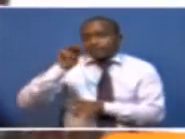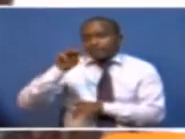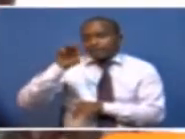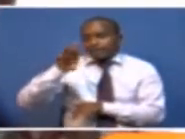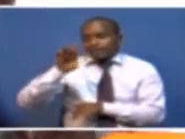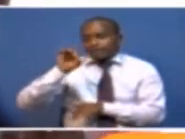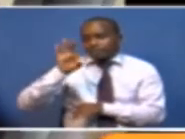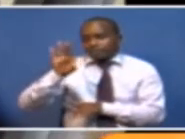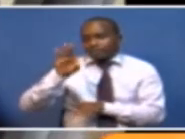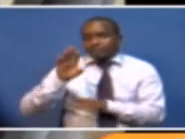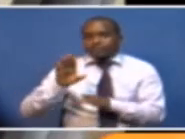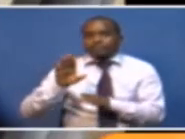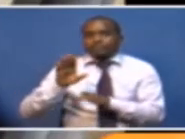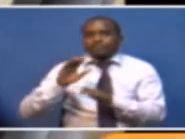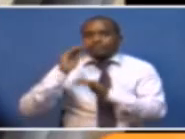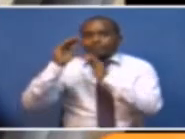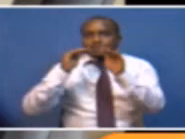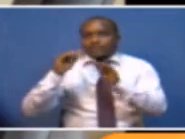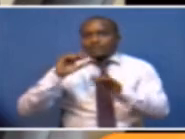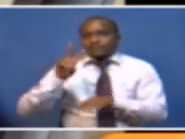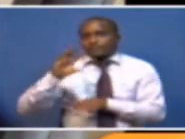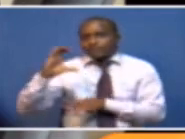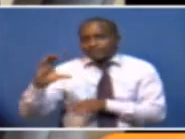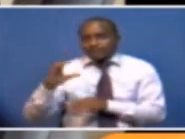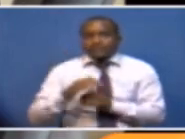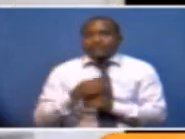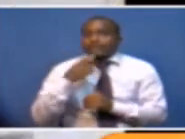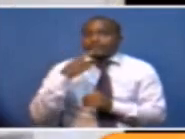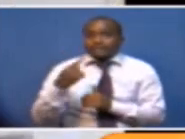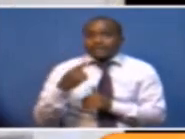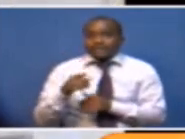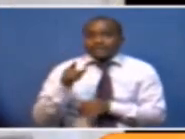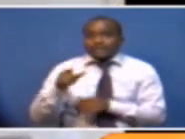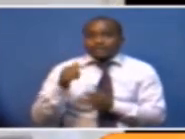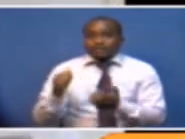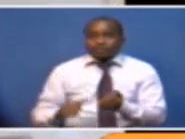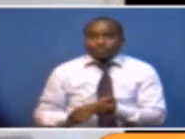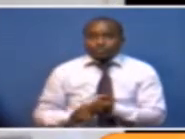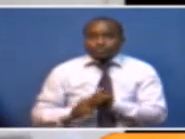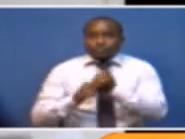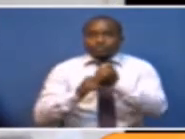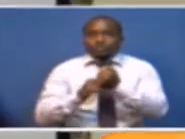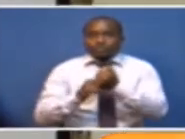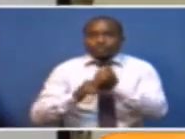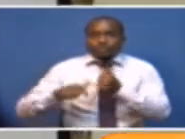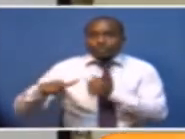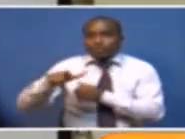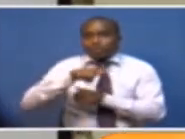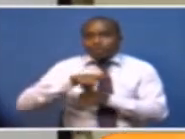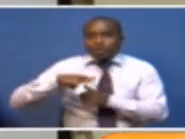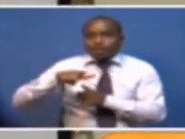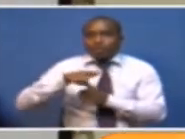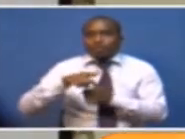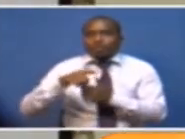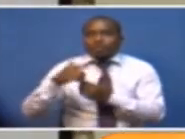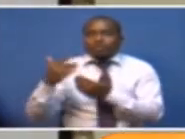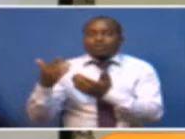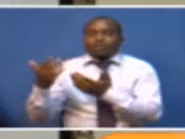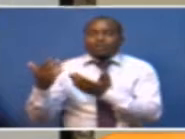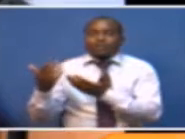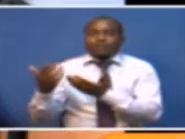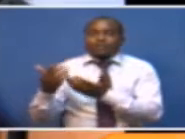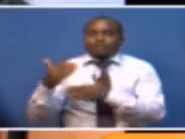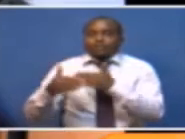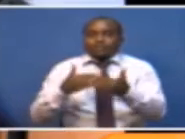University Vice Chancellor Dr. Peter Ngatia. Ngatia says this will boost local efforts to enhance universal healthcare in